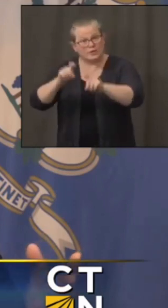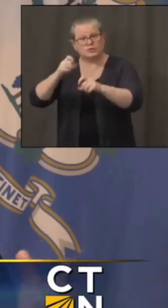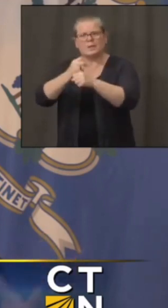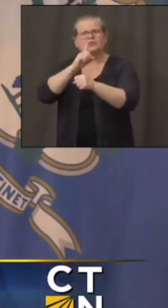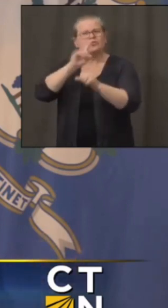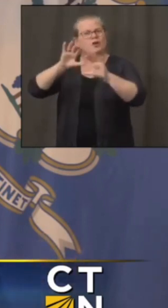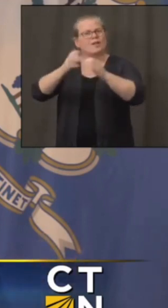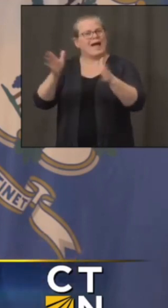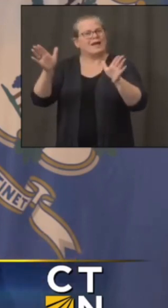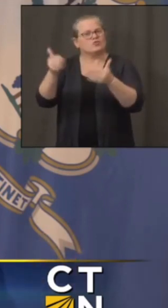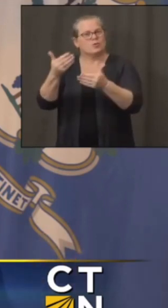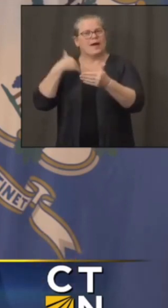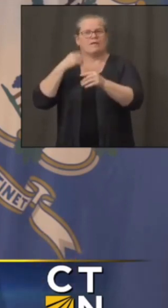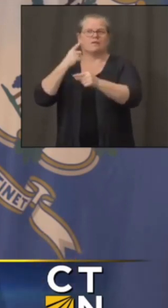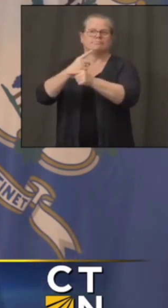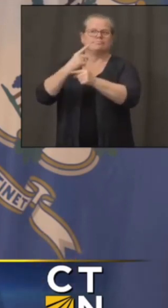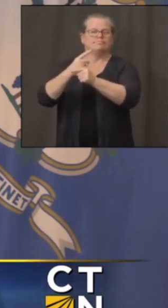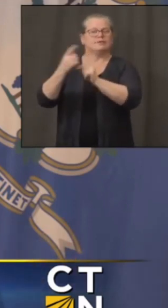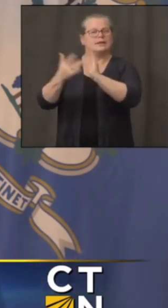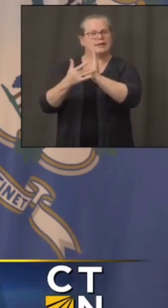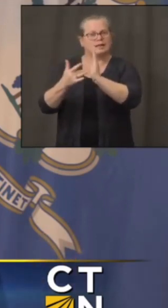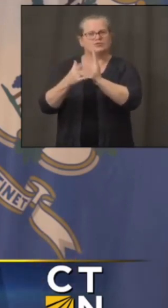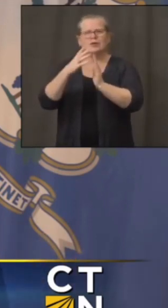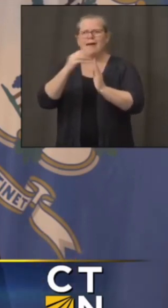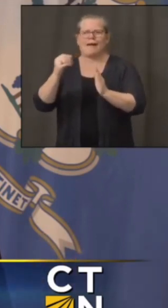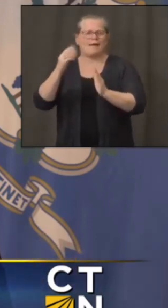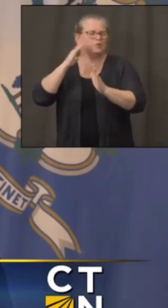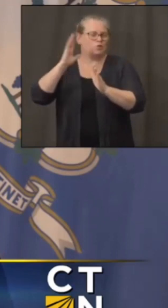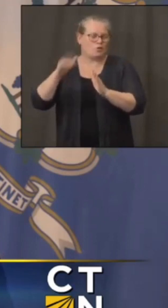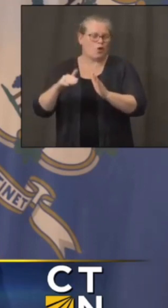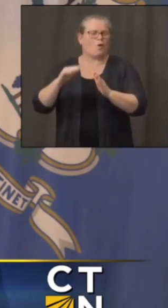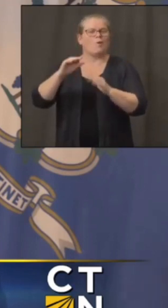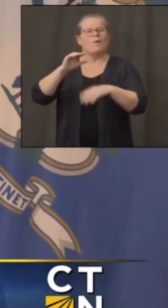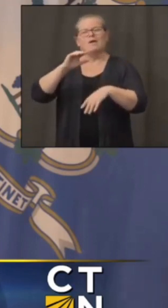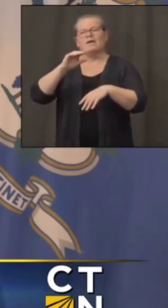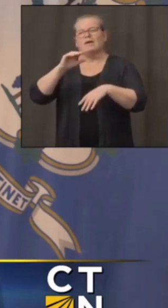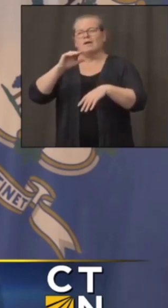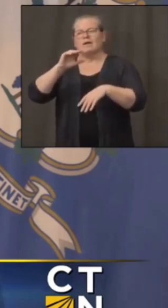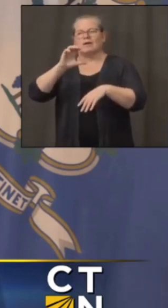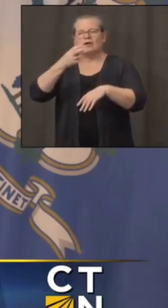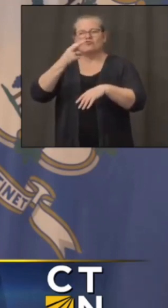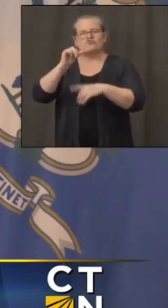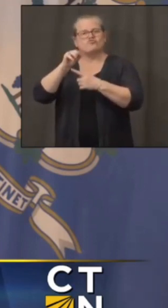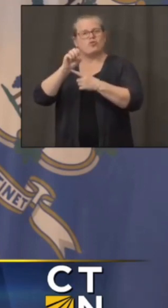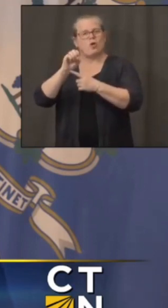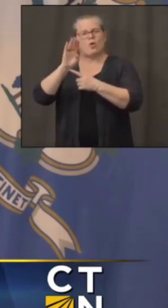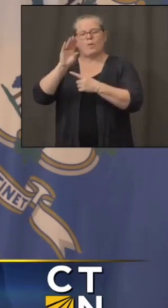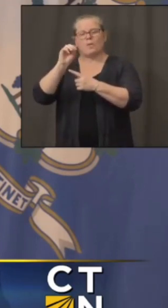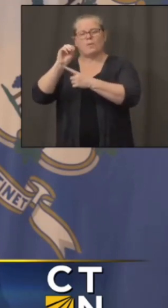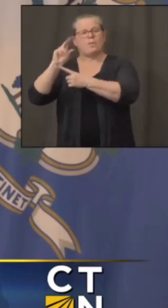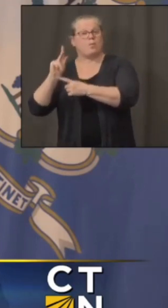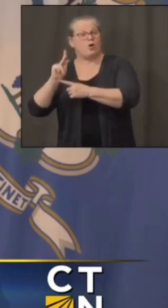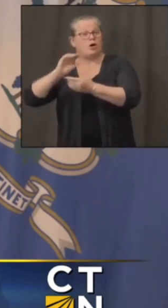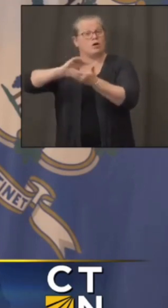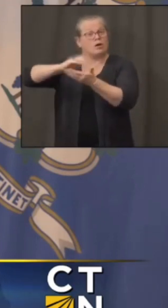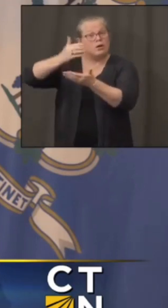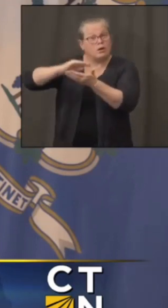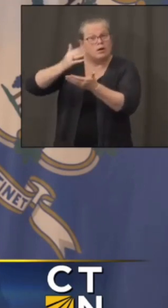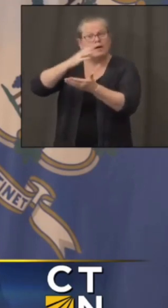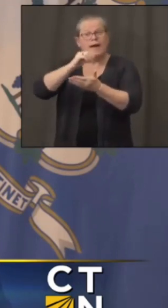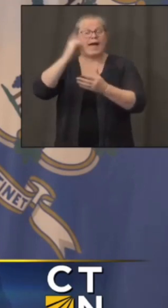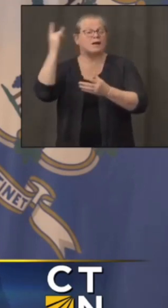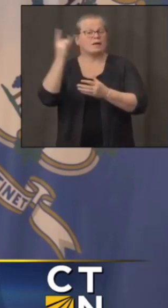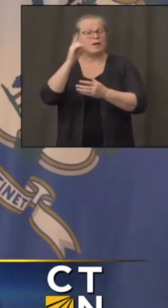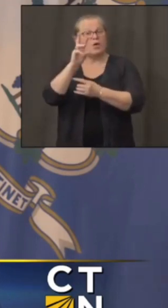equipped. And as you know, we're getting Chromebooks and Wi-Fi out to folks that are in need there. I think if there are some other